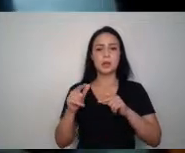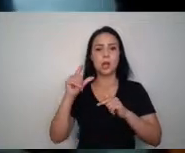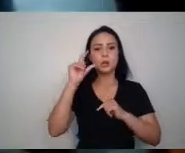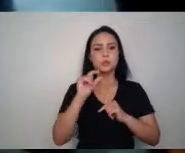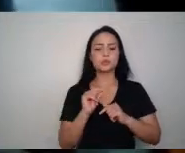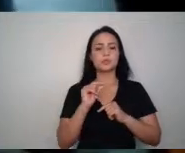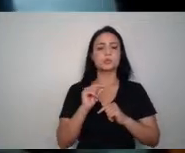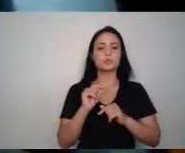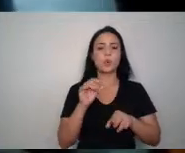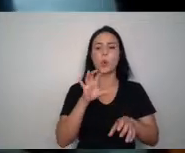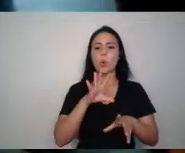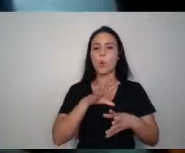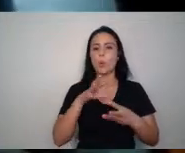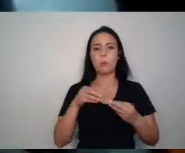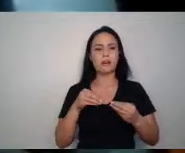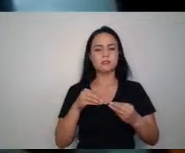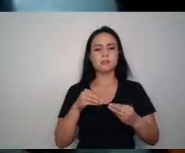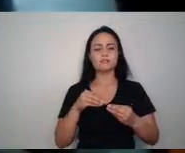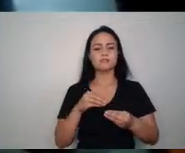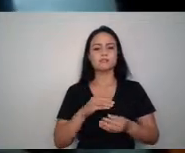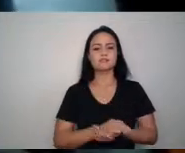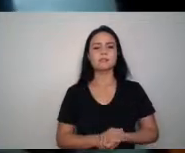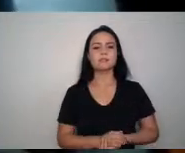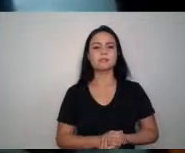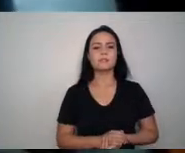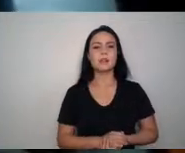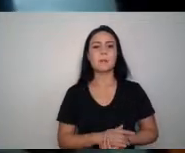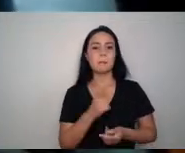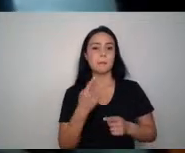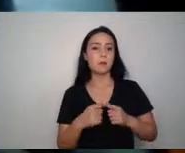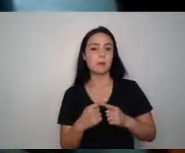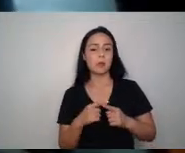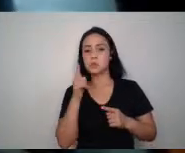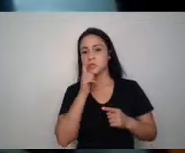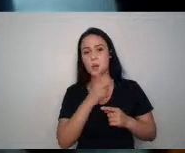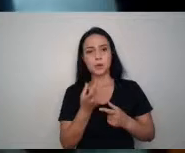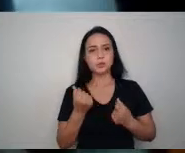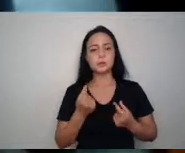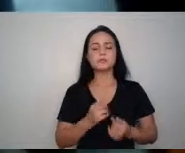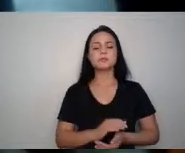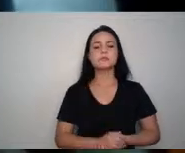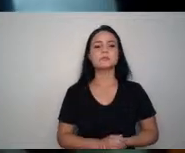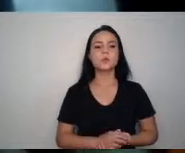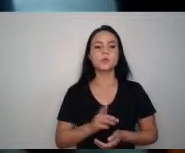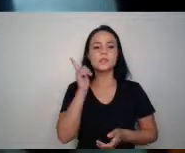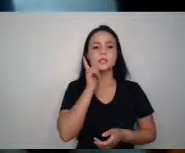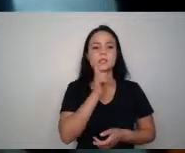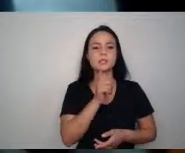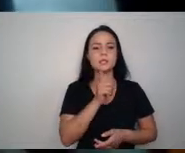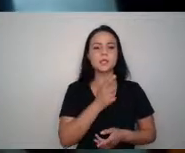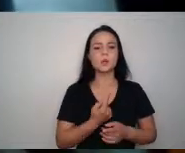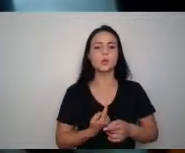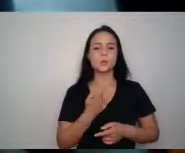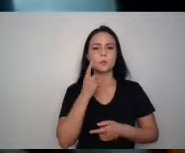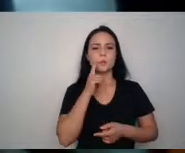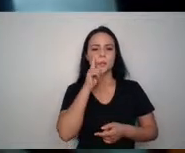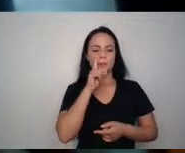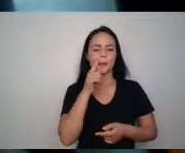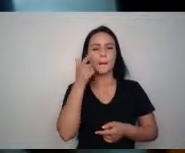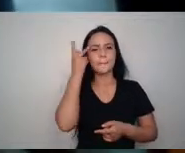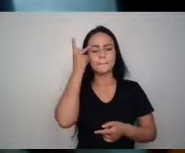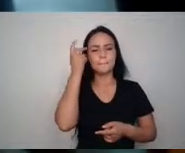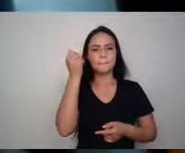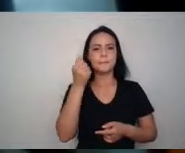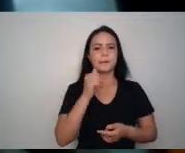The breaks between these shifts, they disappear, so they can increase their earnings and they can increase the